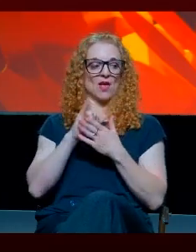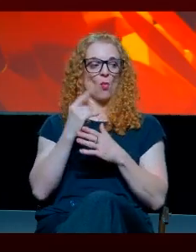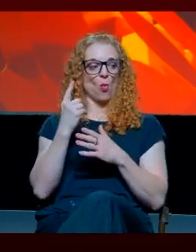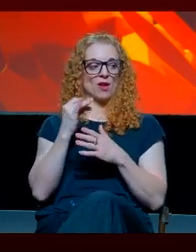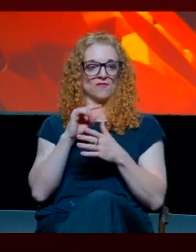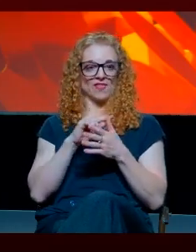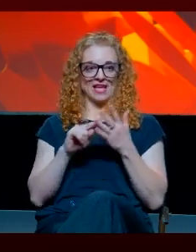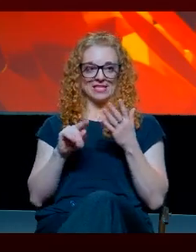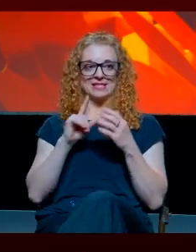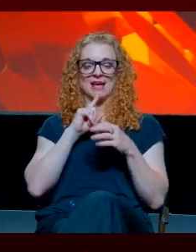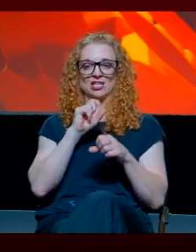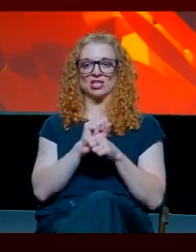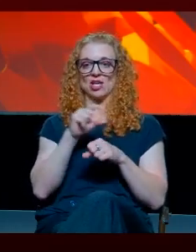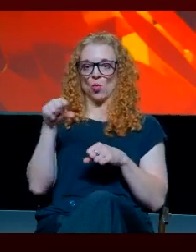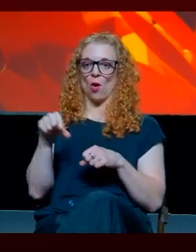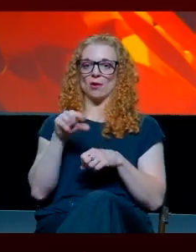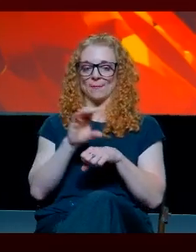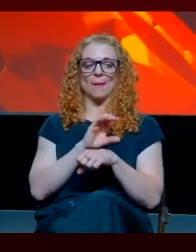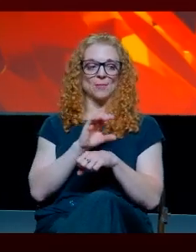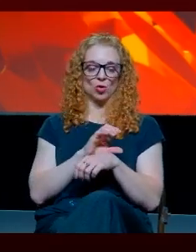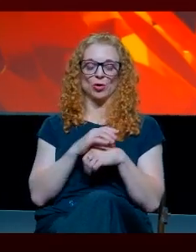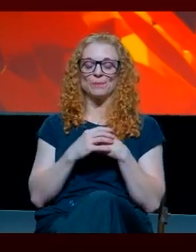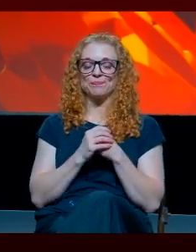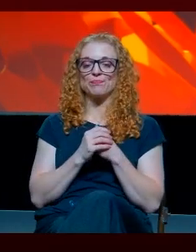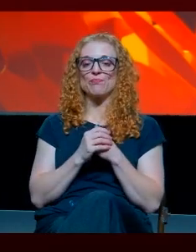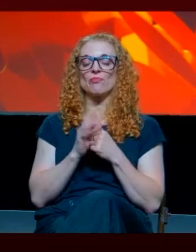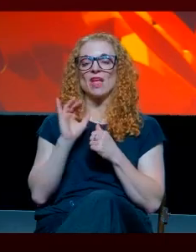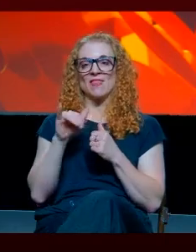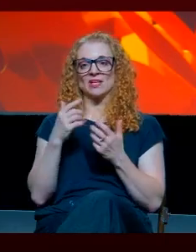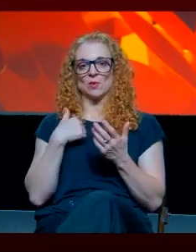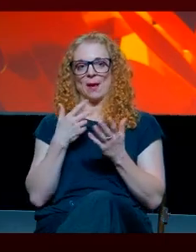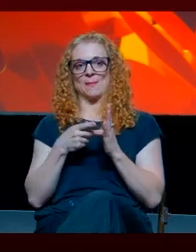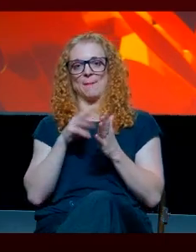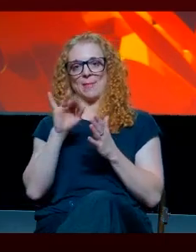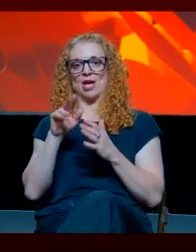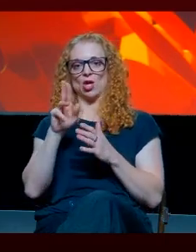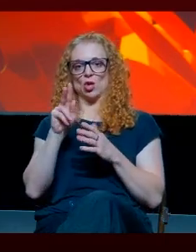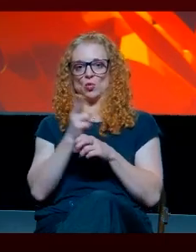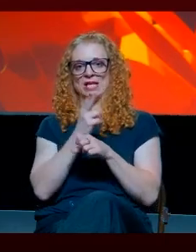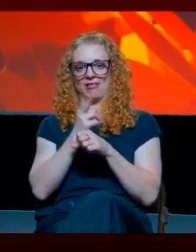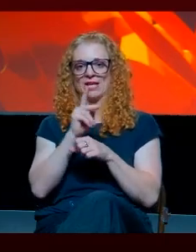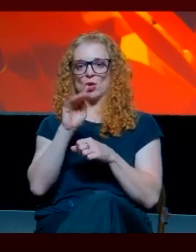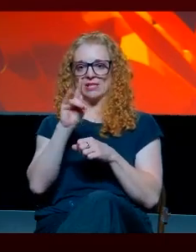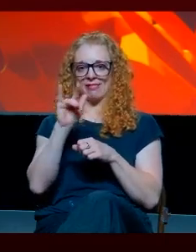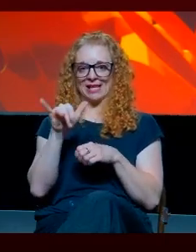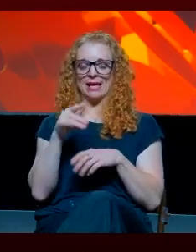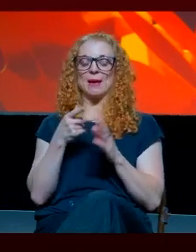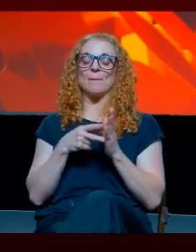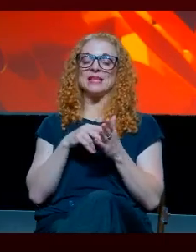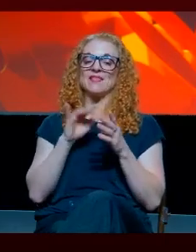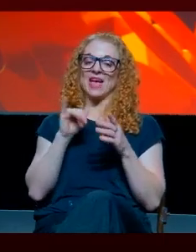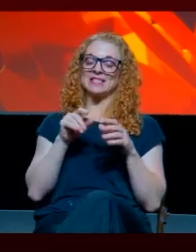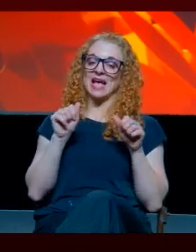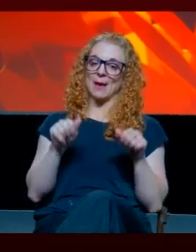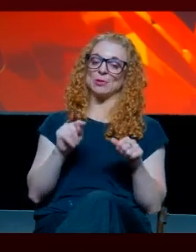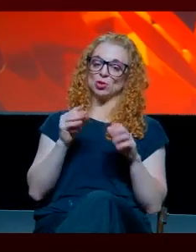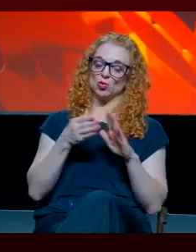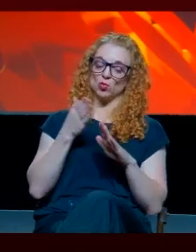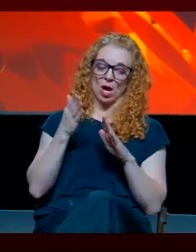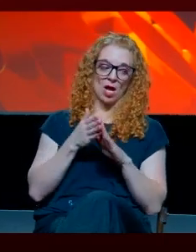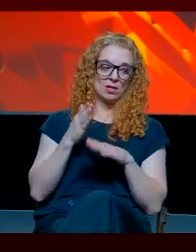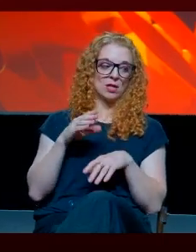these is actually a quantum computer. And this is what we meant by utility. It is able to run